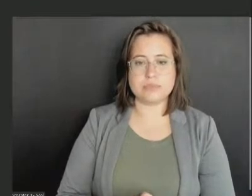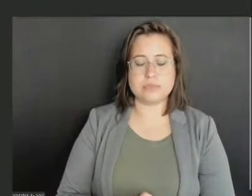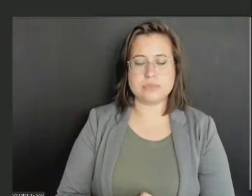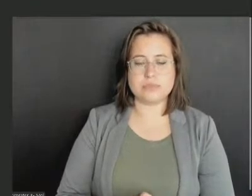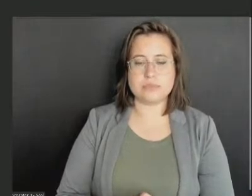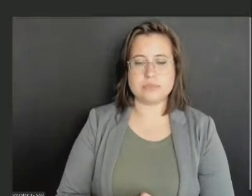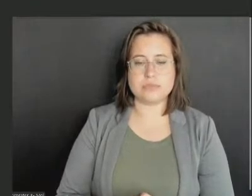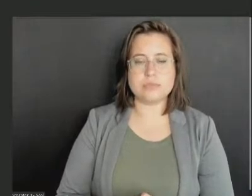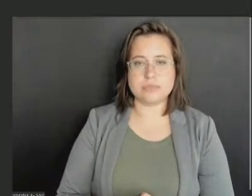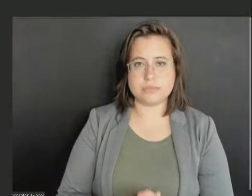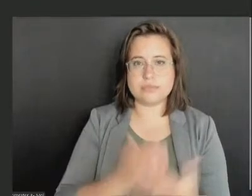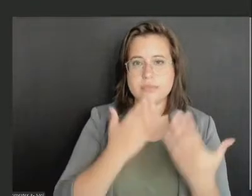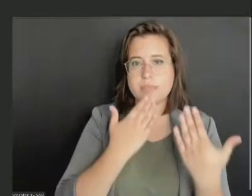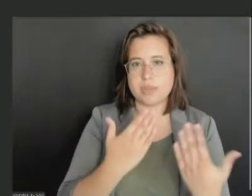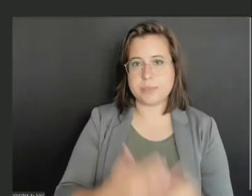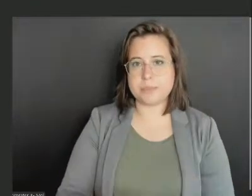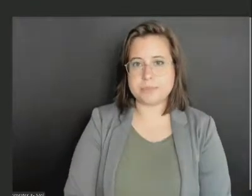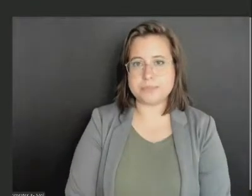Thank you.